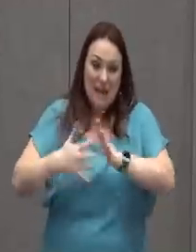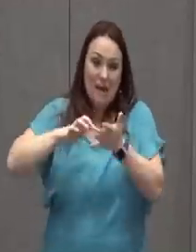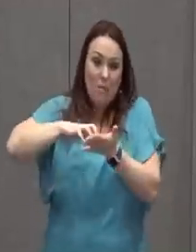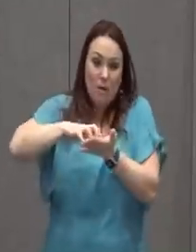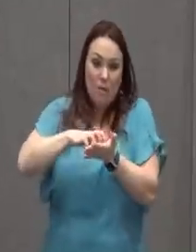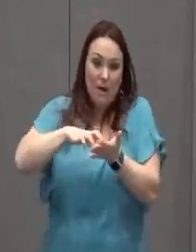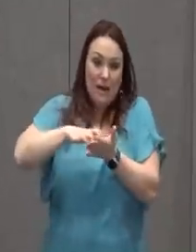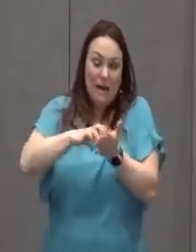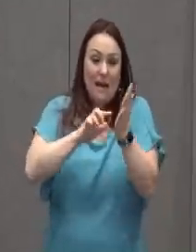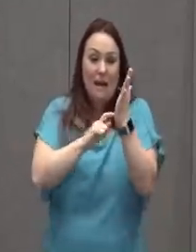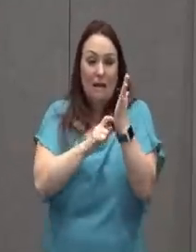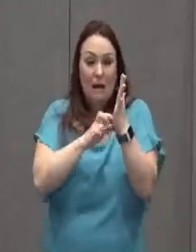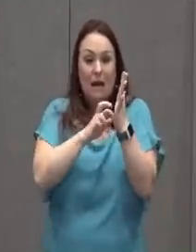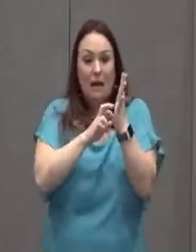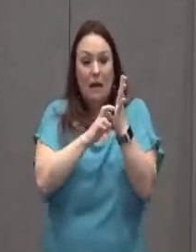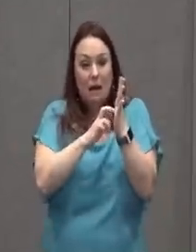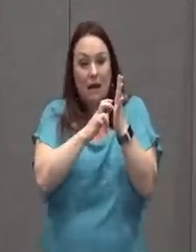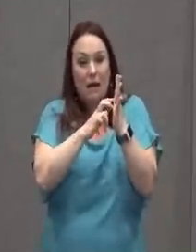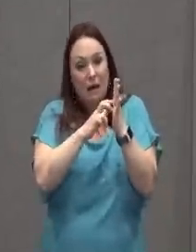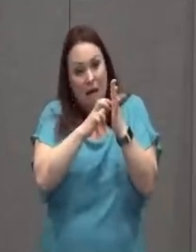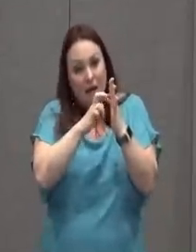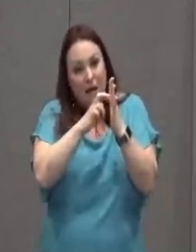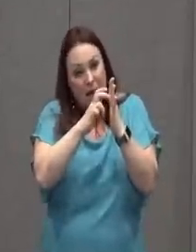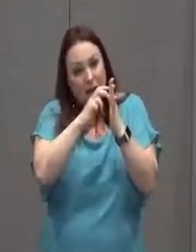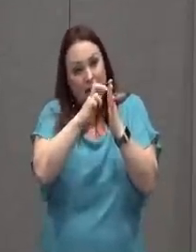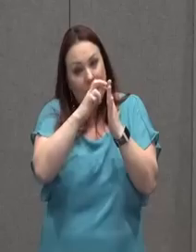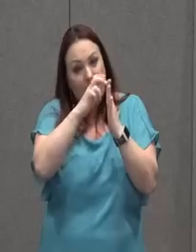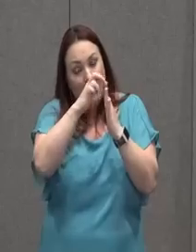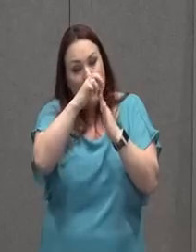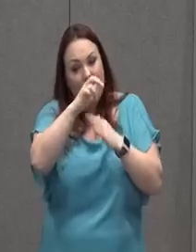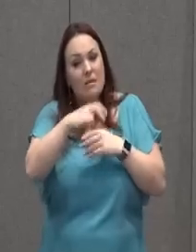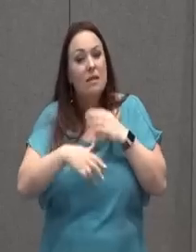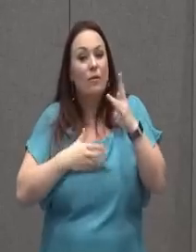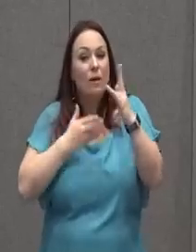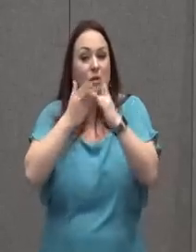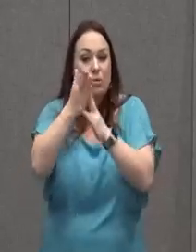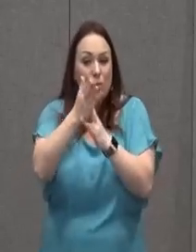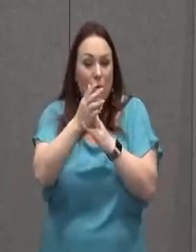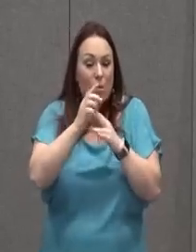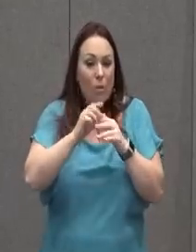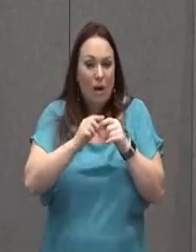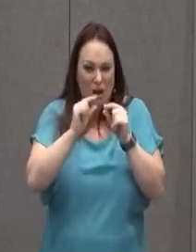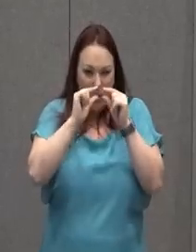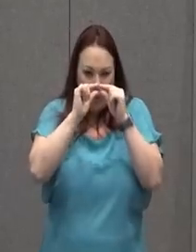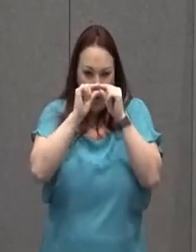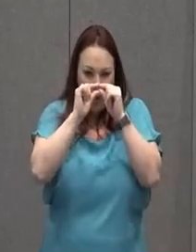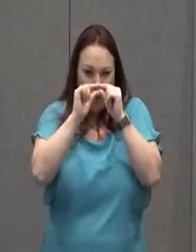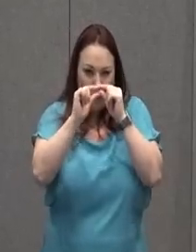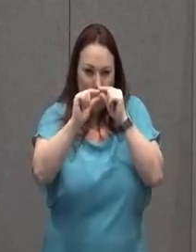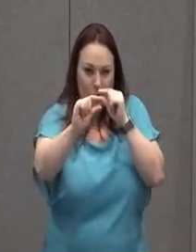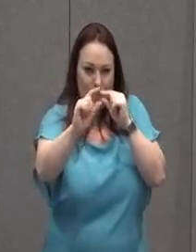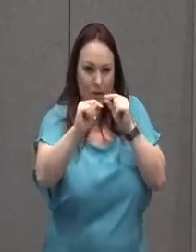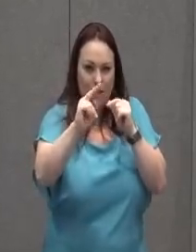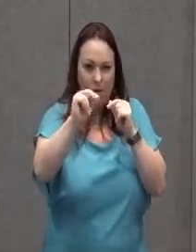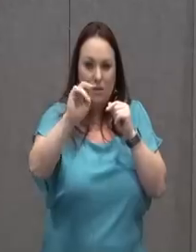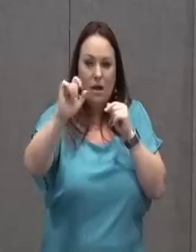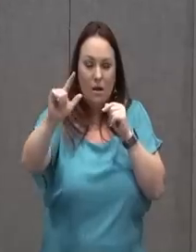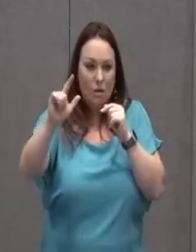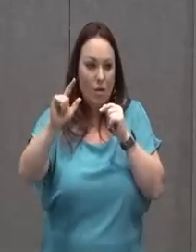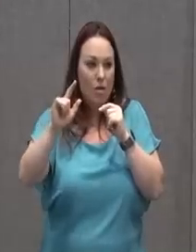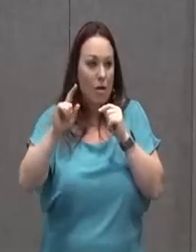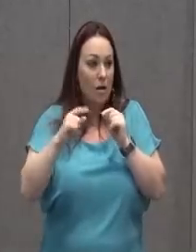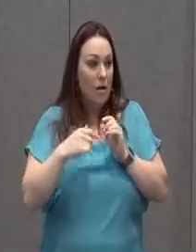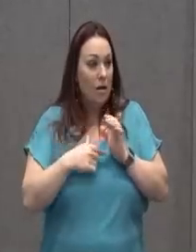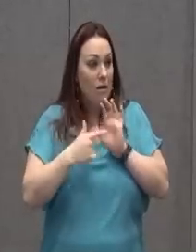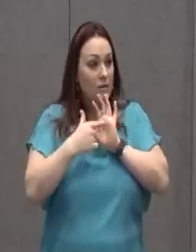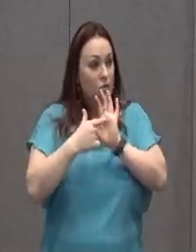At last, they reached the ledge and crawled through a narrow tunnel. Oh, stood a mountain. Should I show